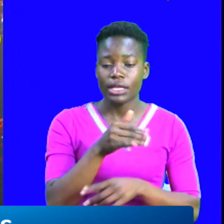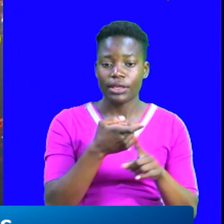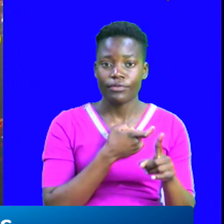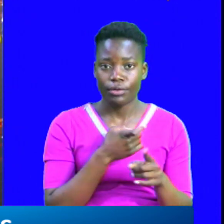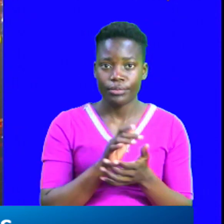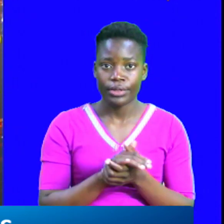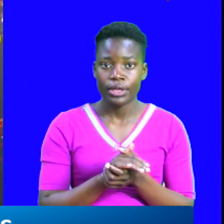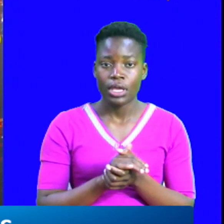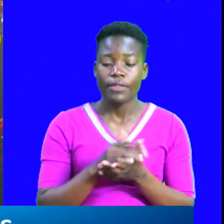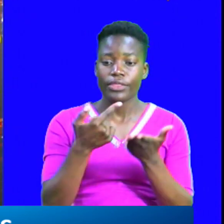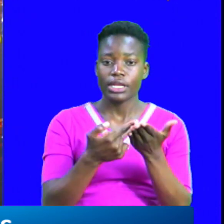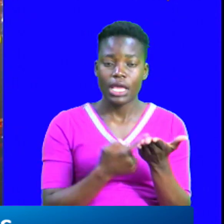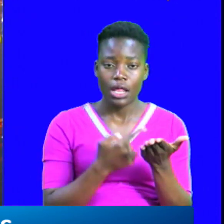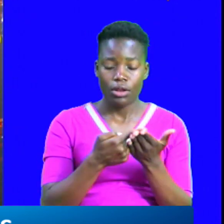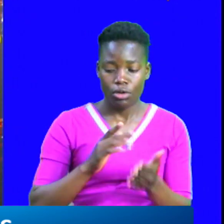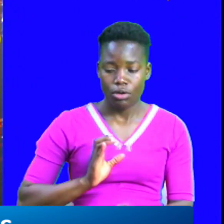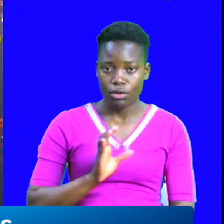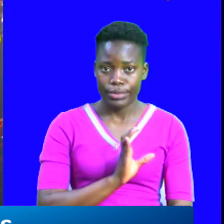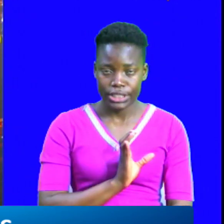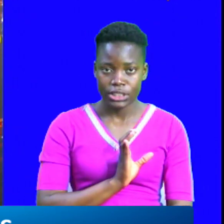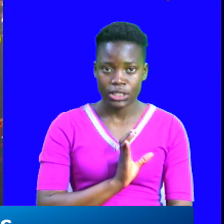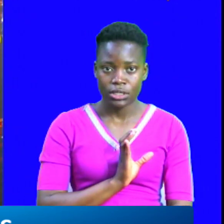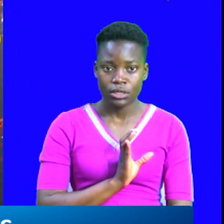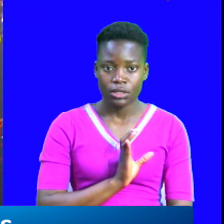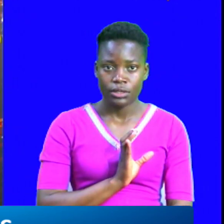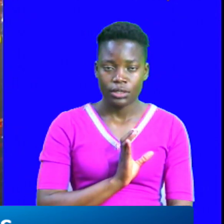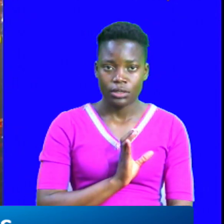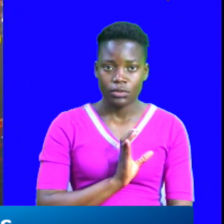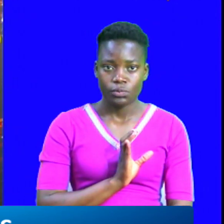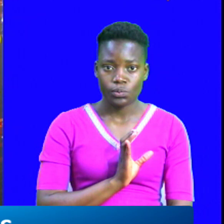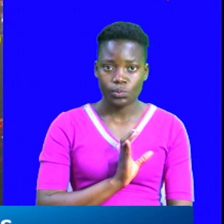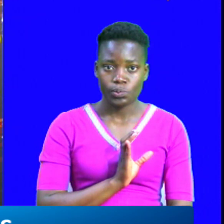the Dialogue Committee on the